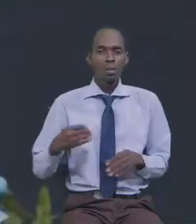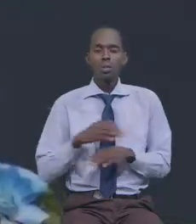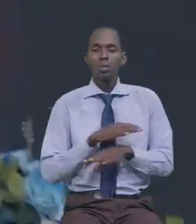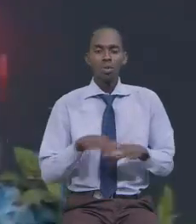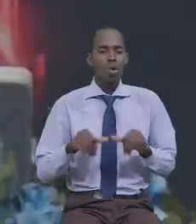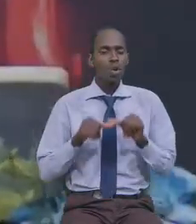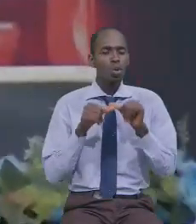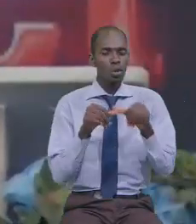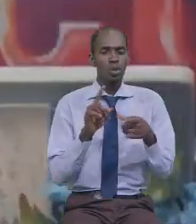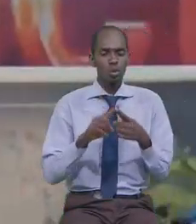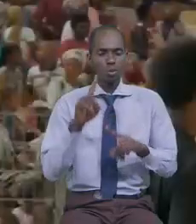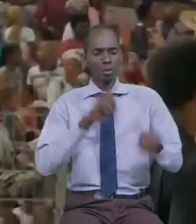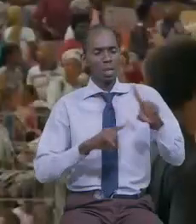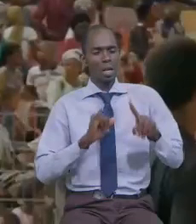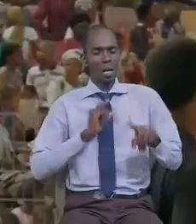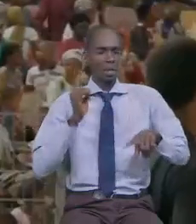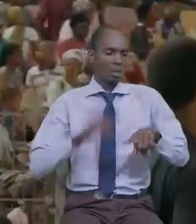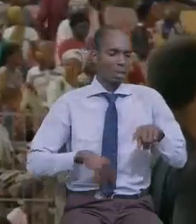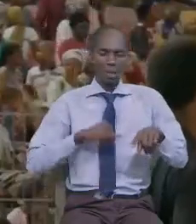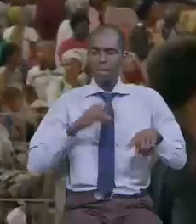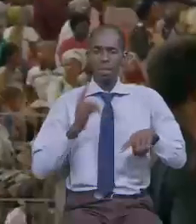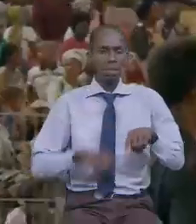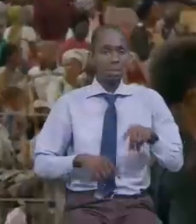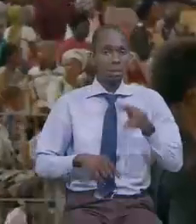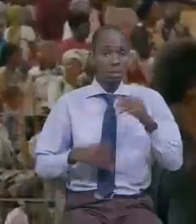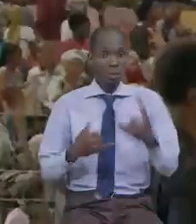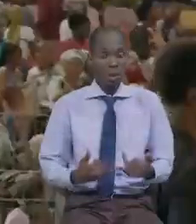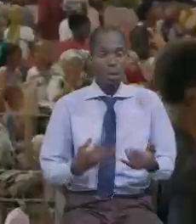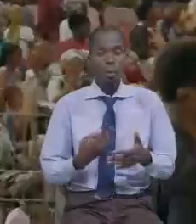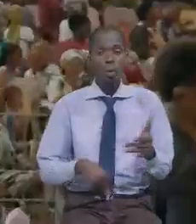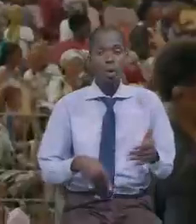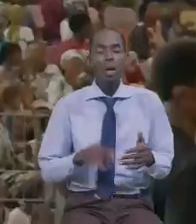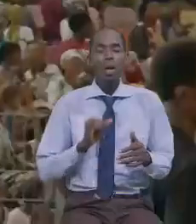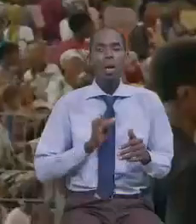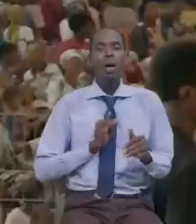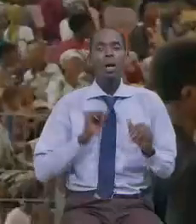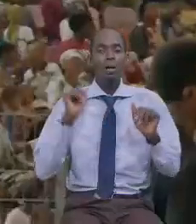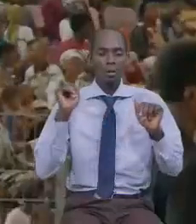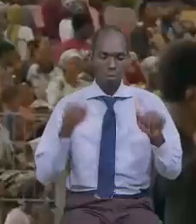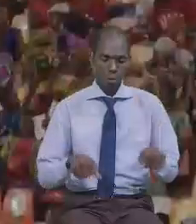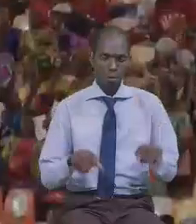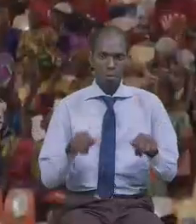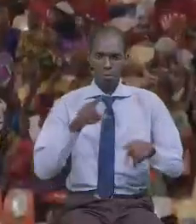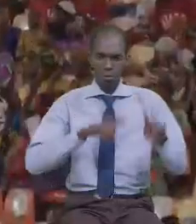I cannot, now I can. Somebody there.